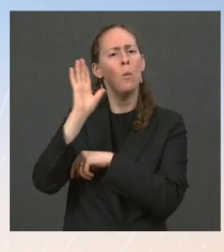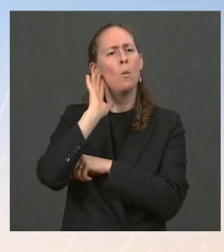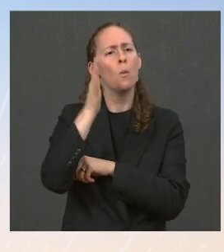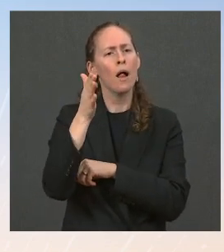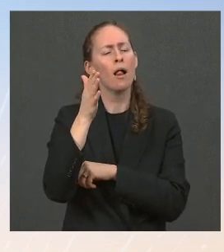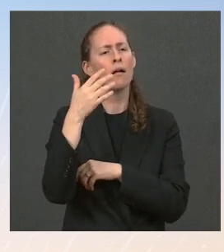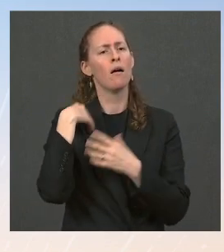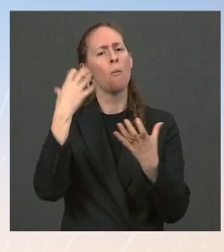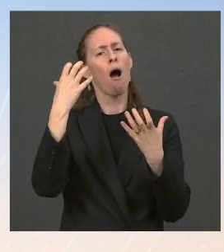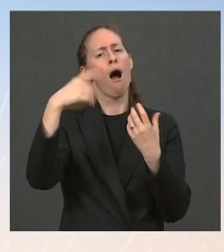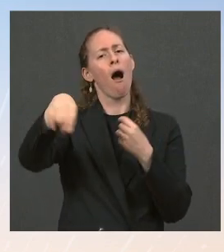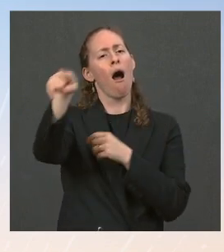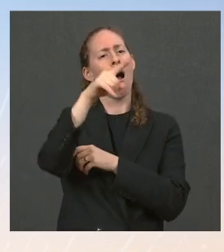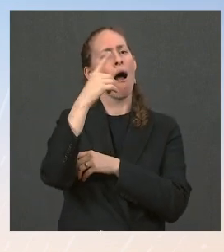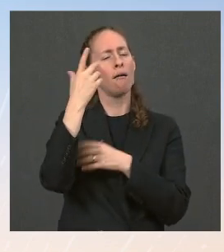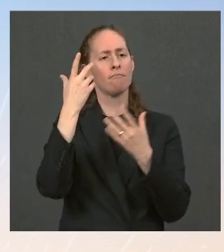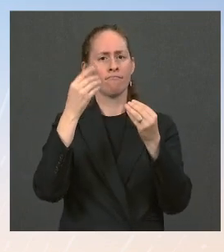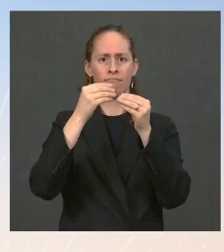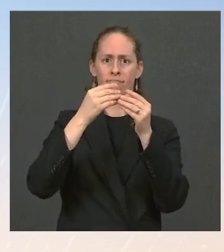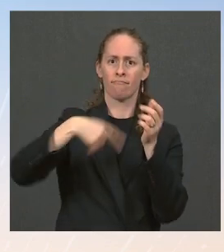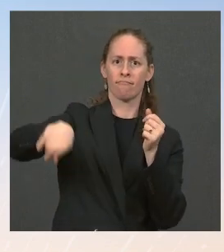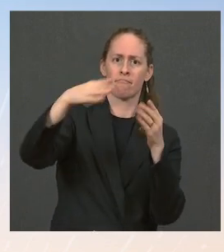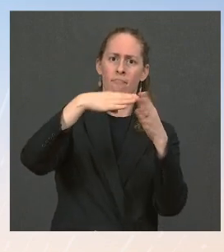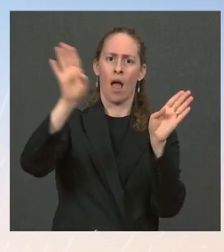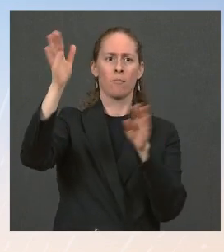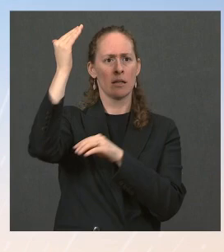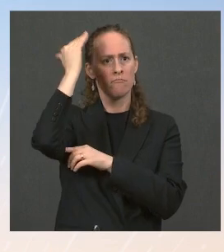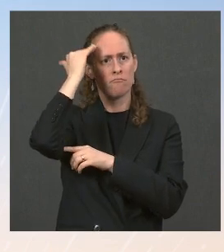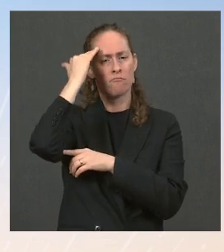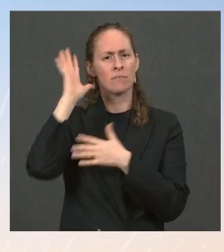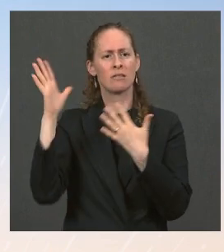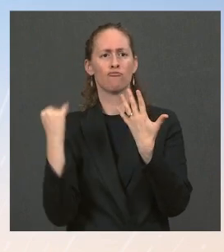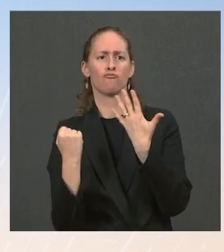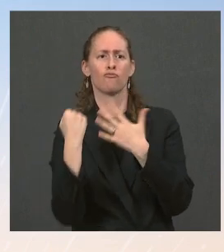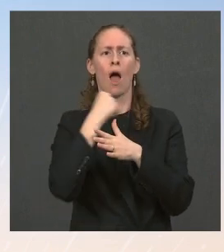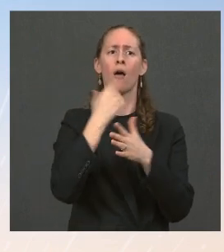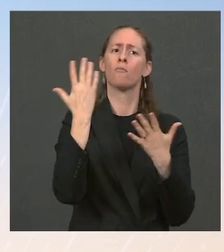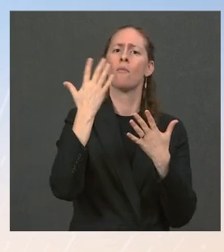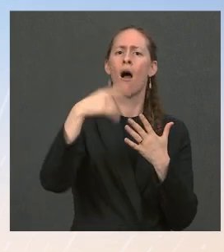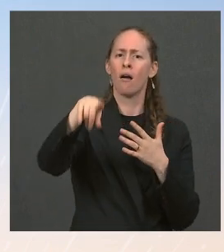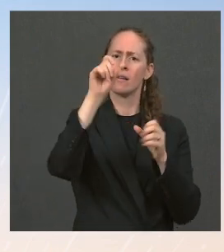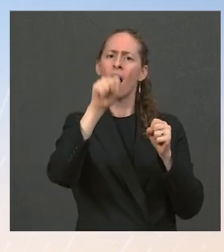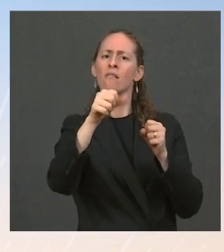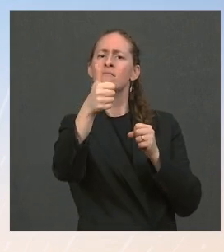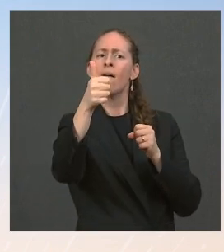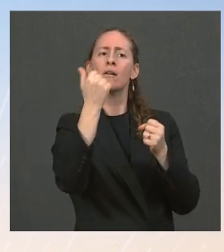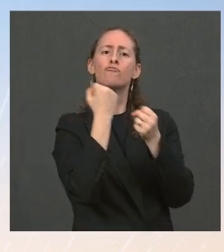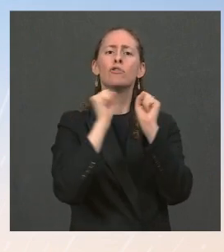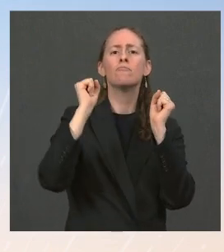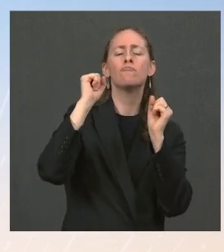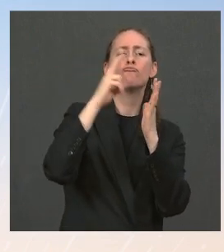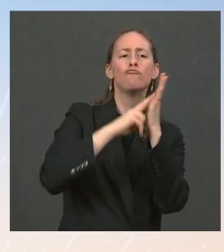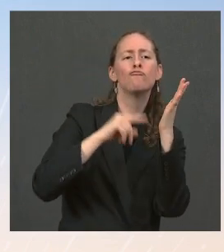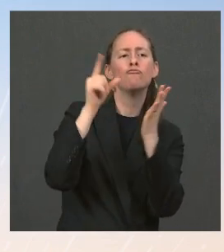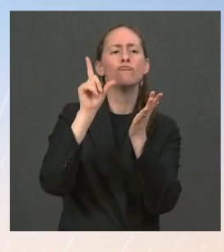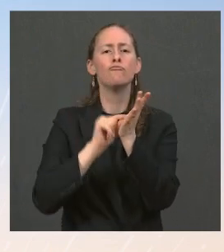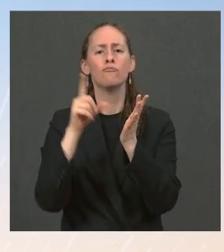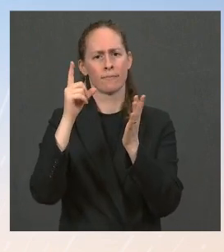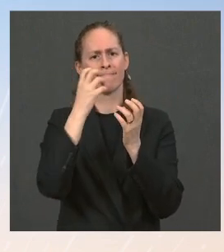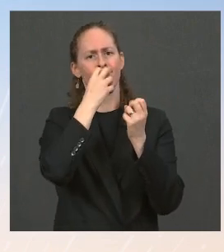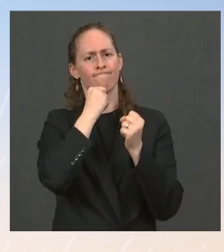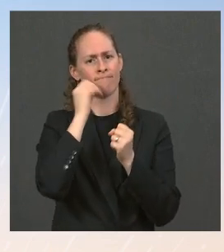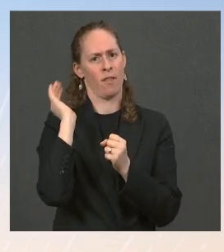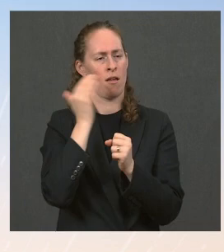public, elevating the importance of the freedom of press to our democracy, that I don't know that the